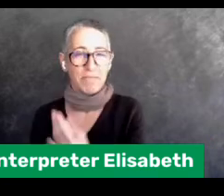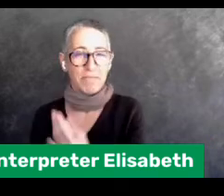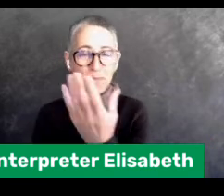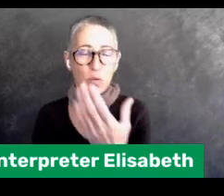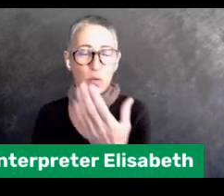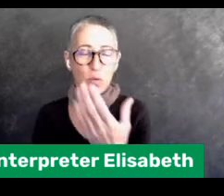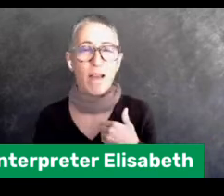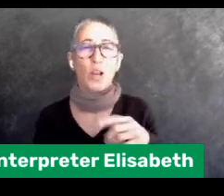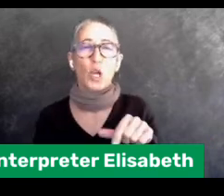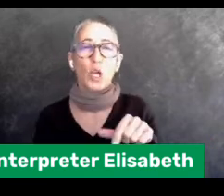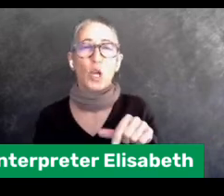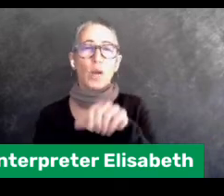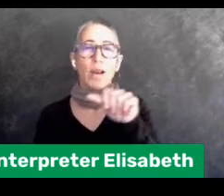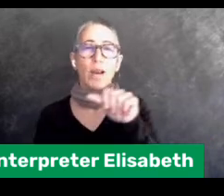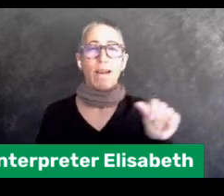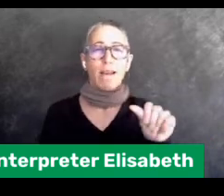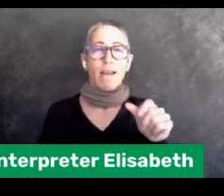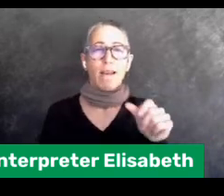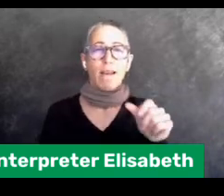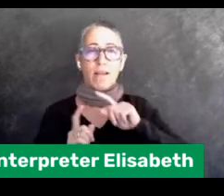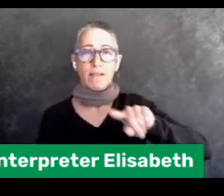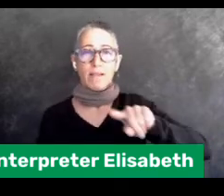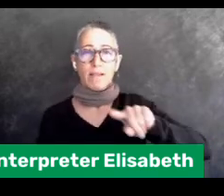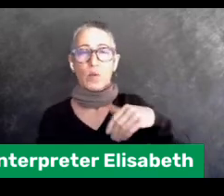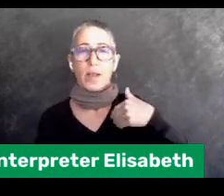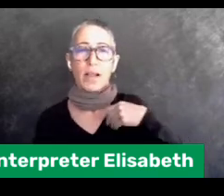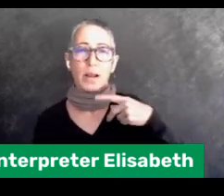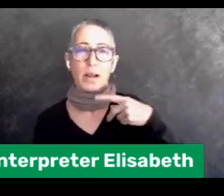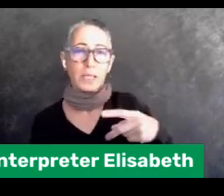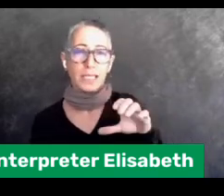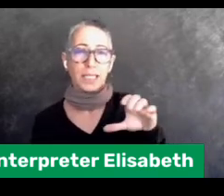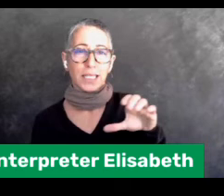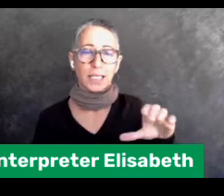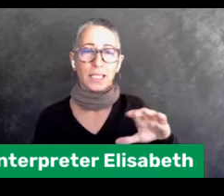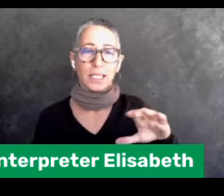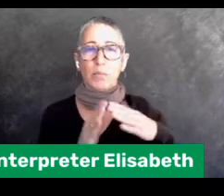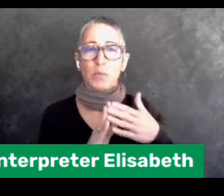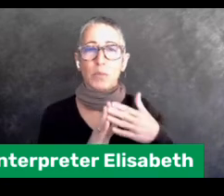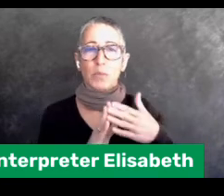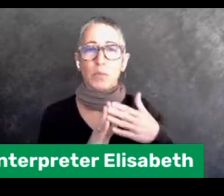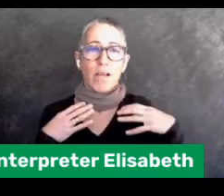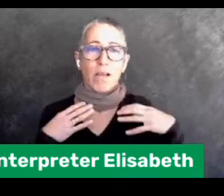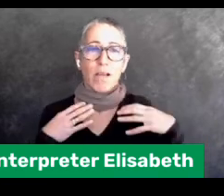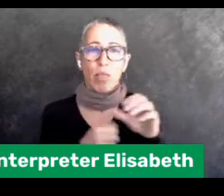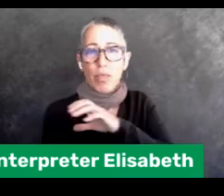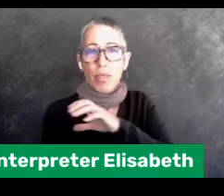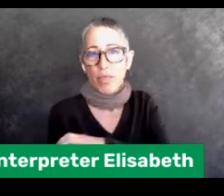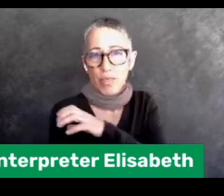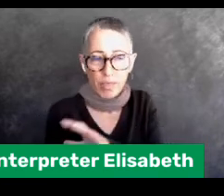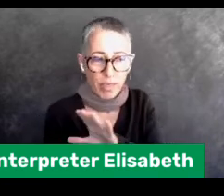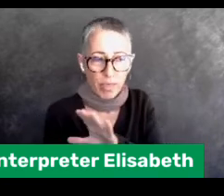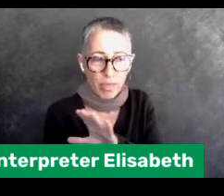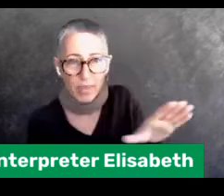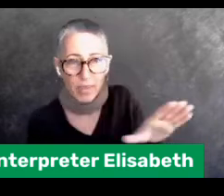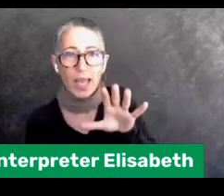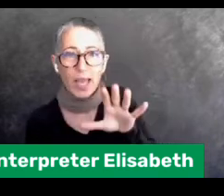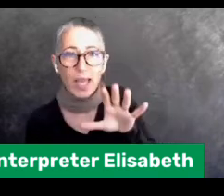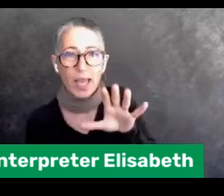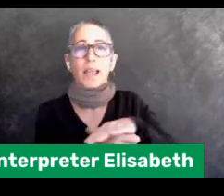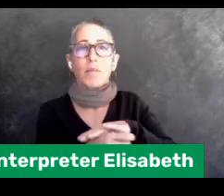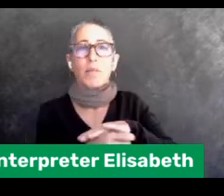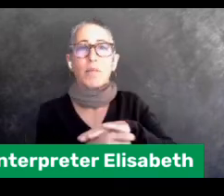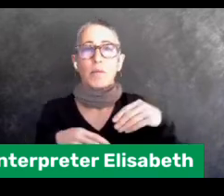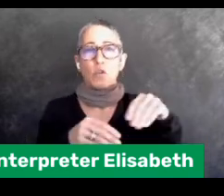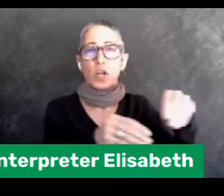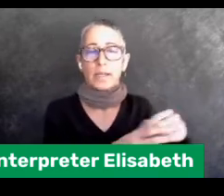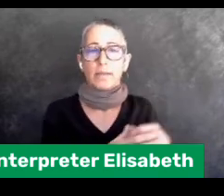Build Chicago, PCC Community Wellness, and Garfield Park Community Council Neighborhood Market. Also, the audience was